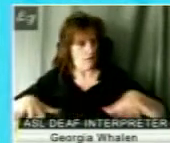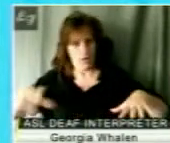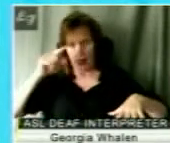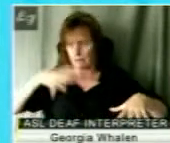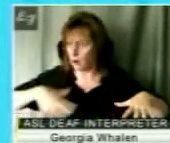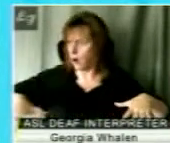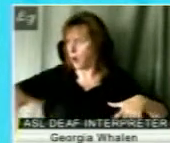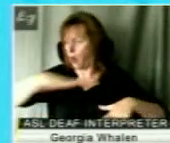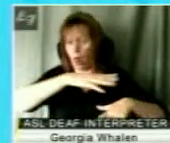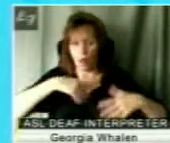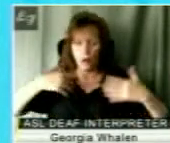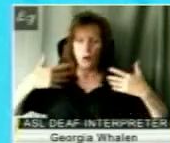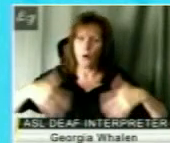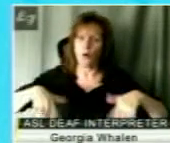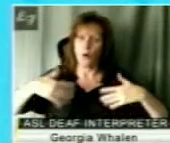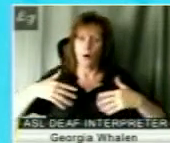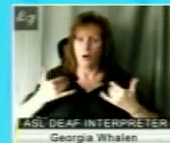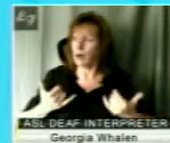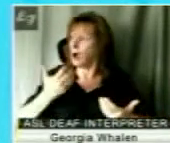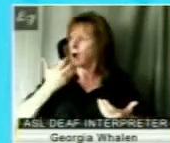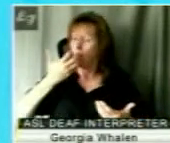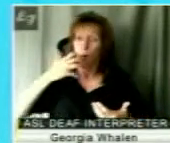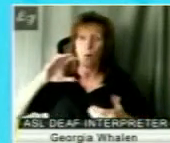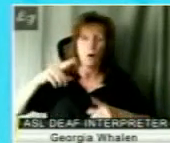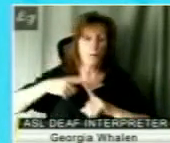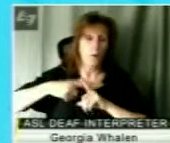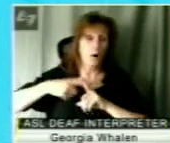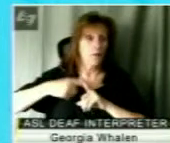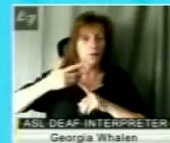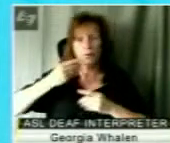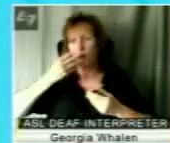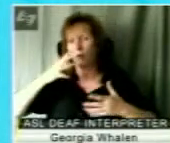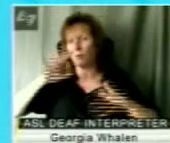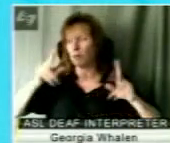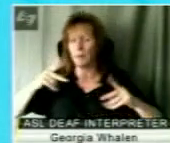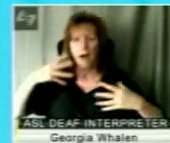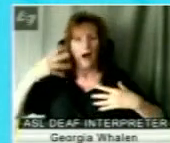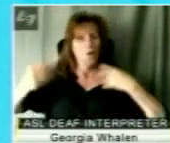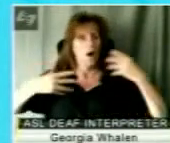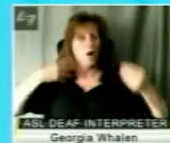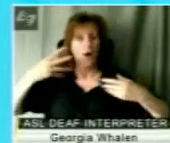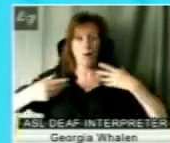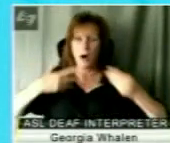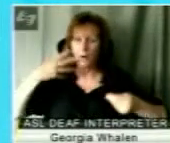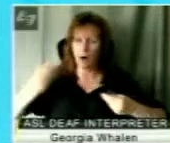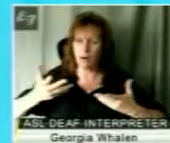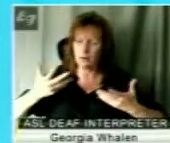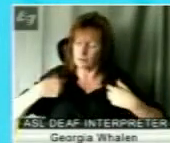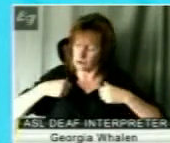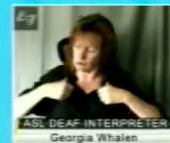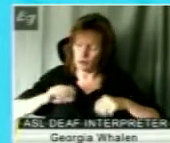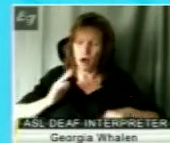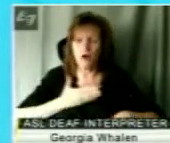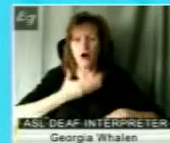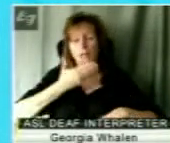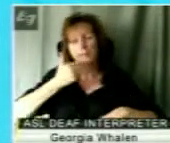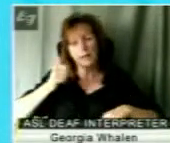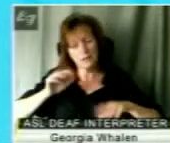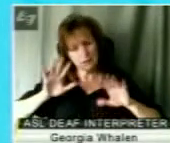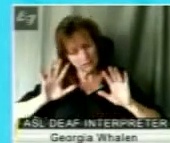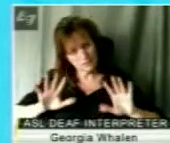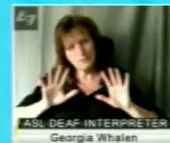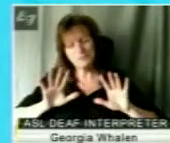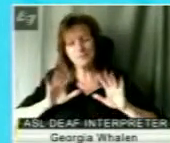gets better and better, more people are trying to get out and do things. So we continue to make those efforts and encourage the public, continue to phone